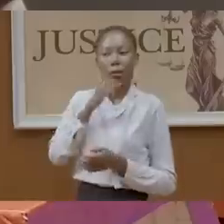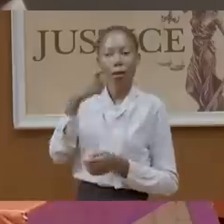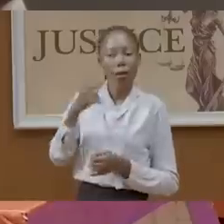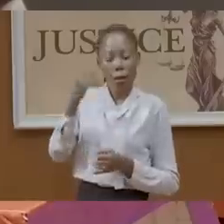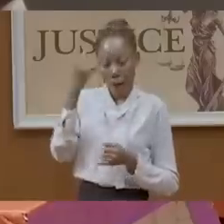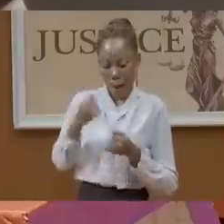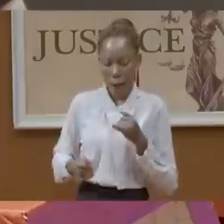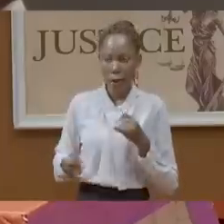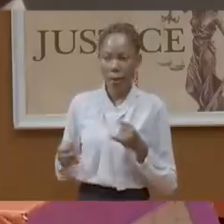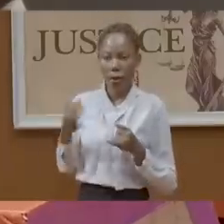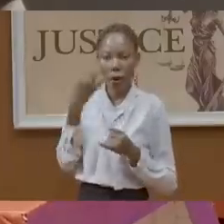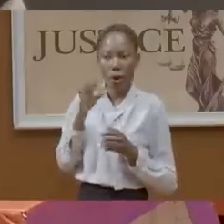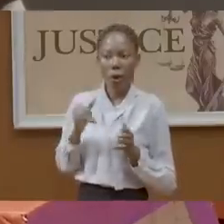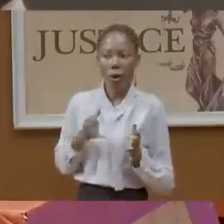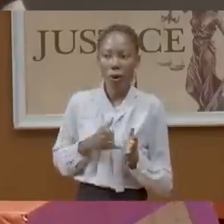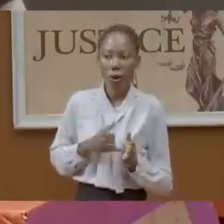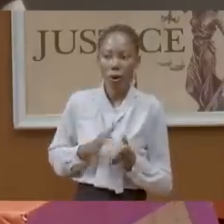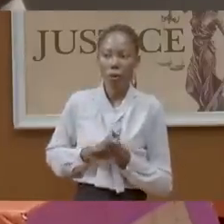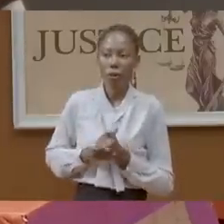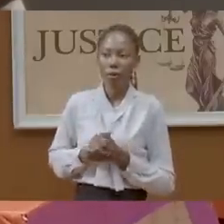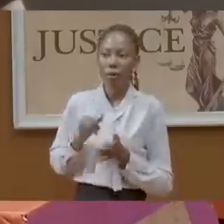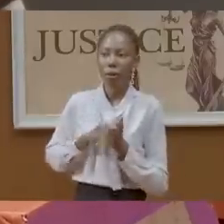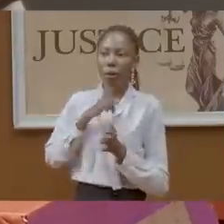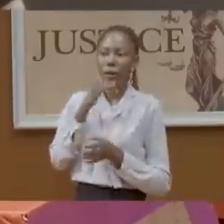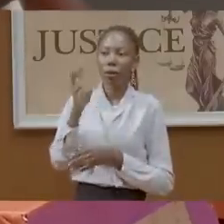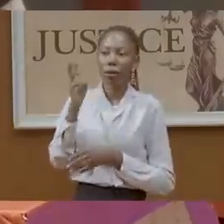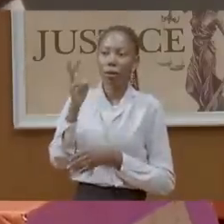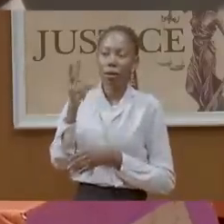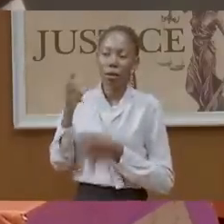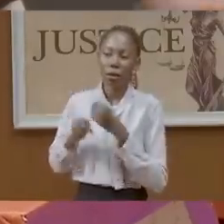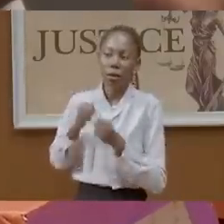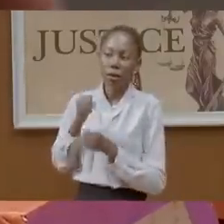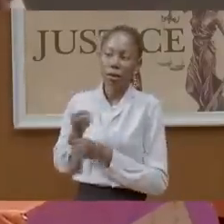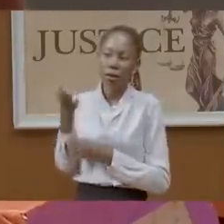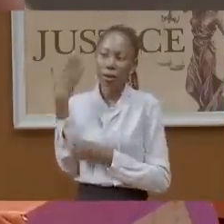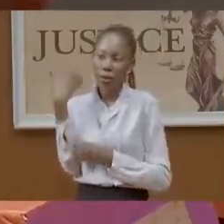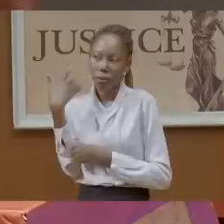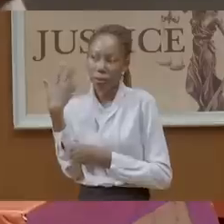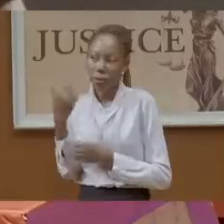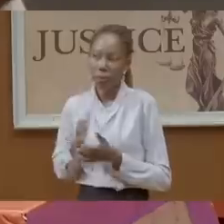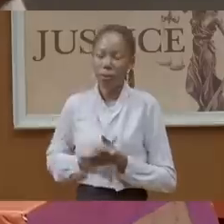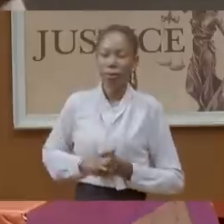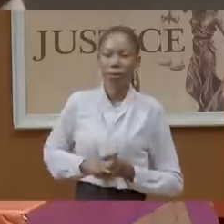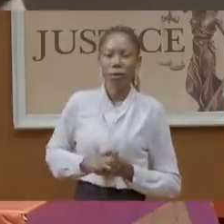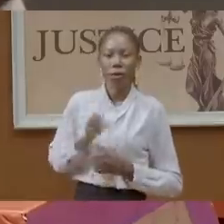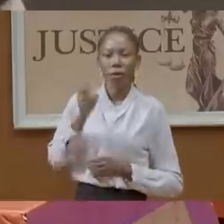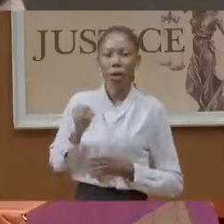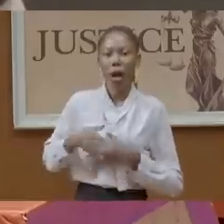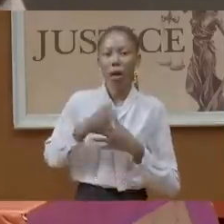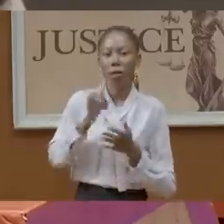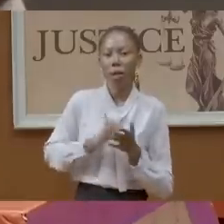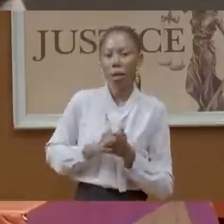with Uremu. This was 16 years ago, after the 20 years knowing Uremu. So after